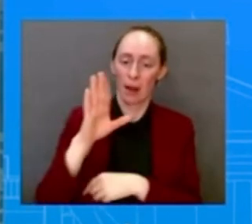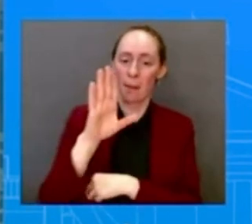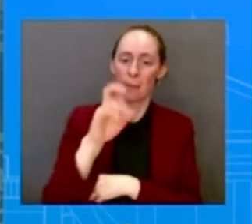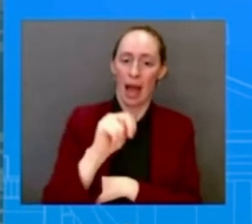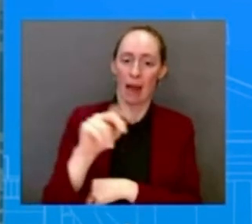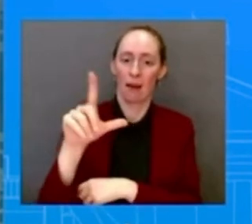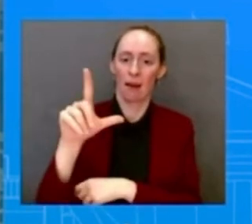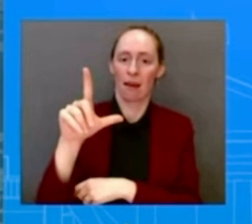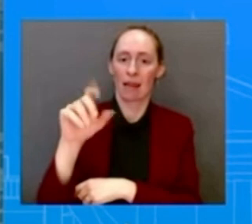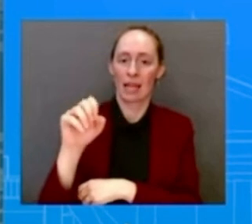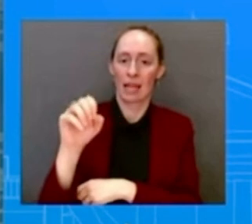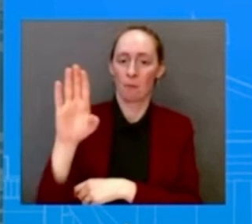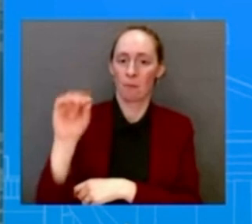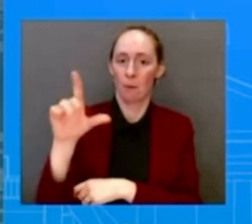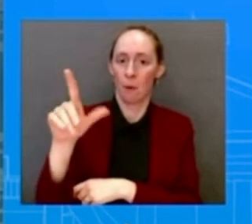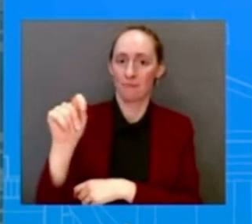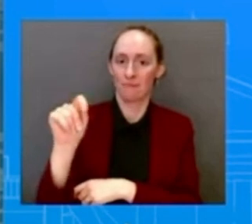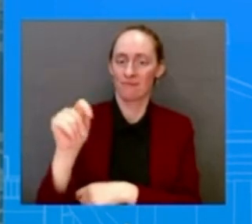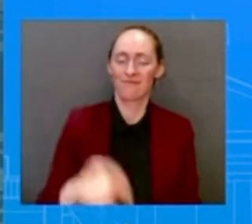House. Ben has had